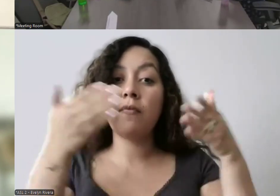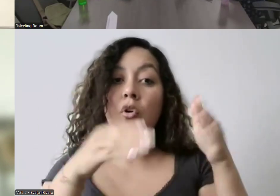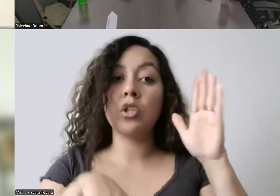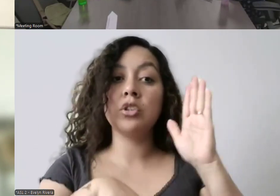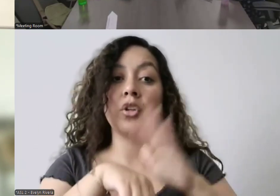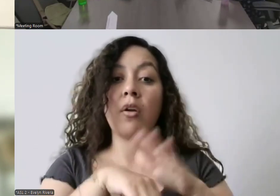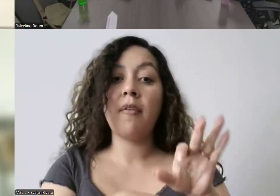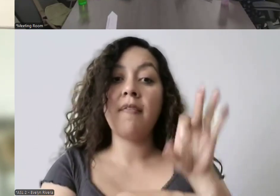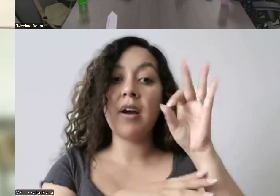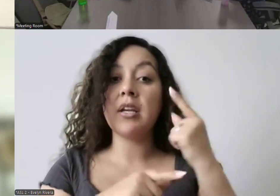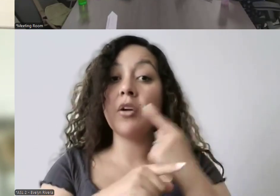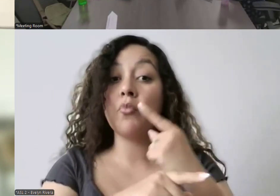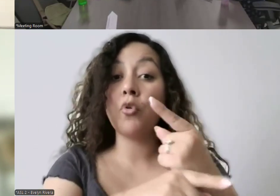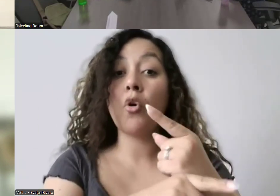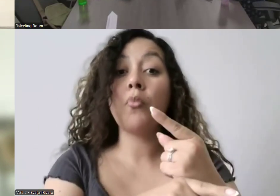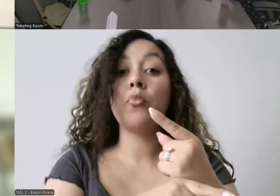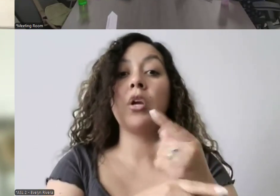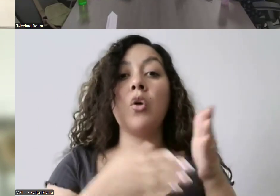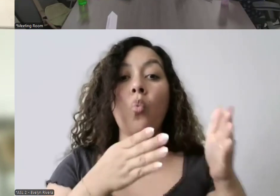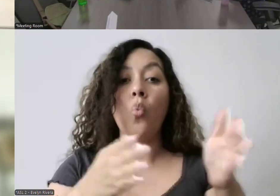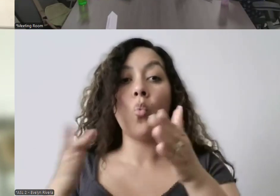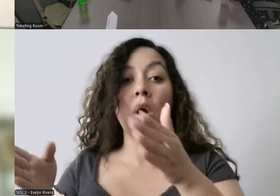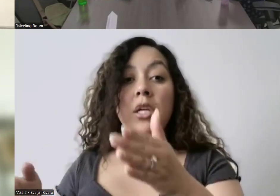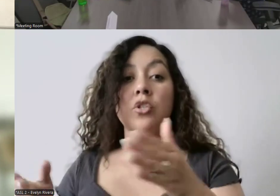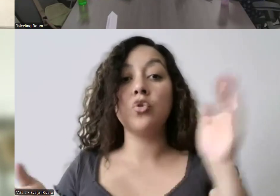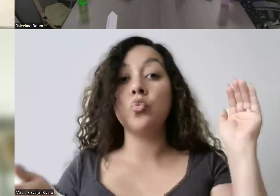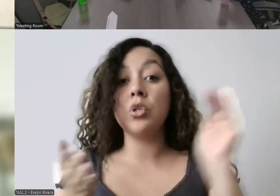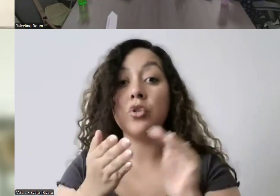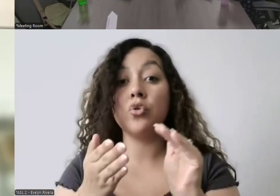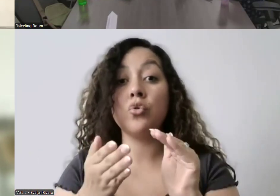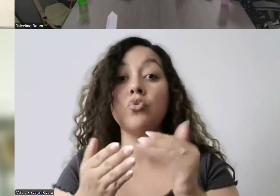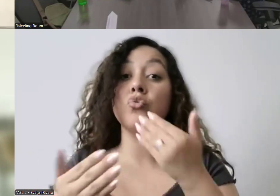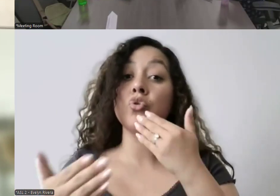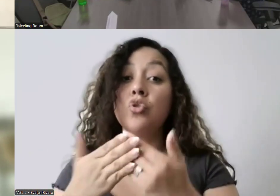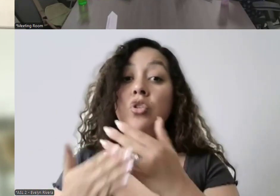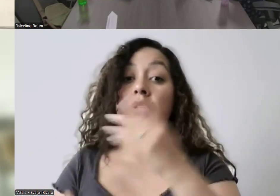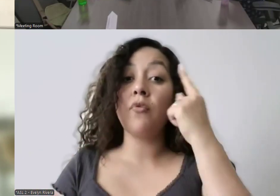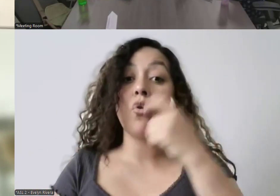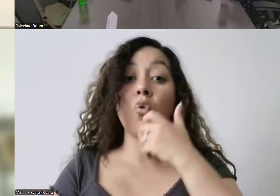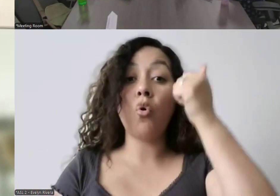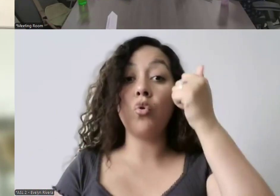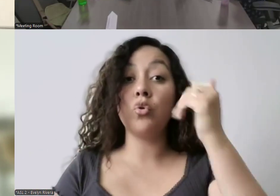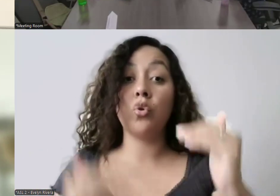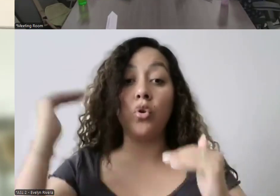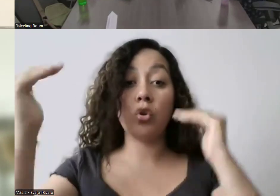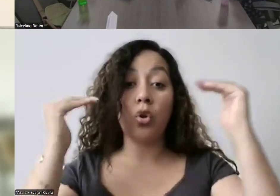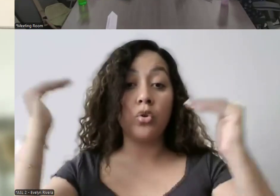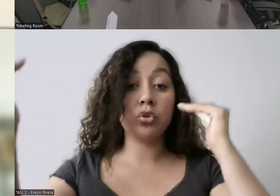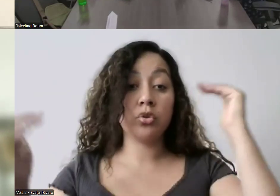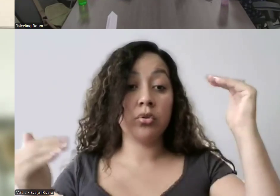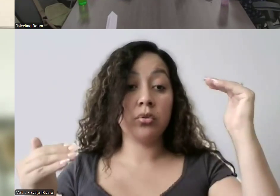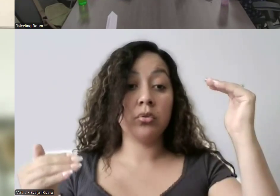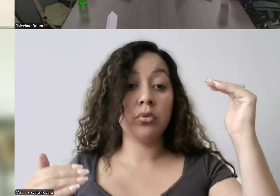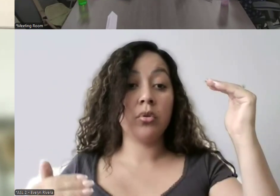finding effective methods of reducing loneliness and isolation in older adults, right? Yeah. Right.